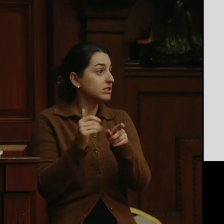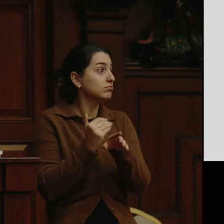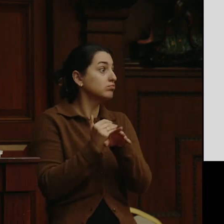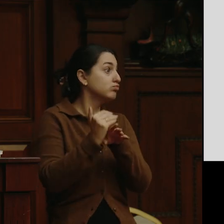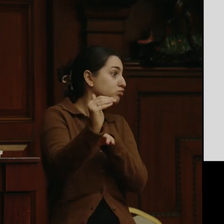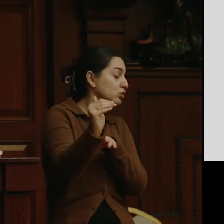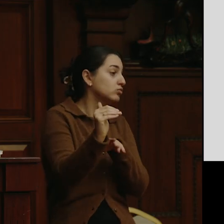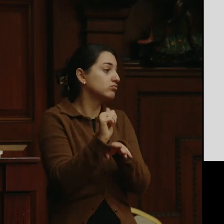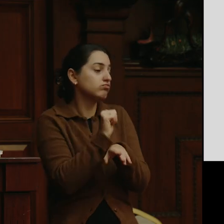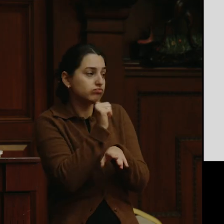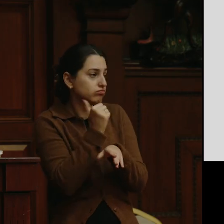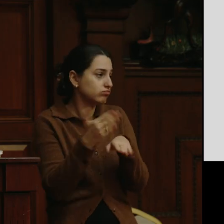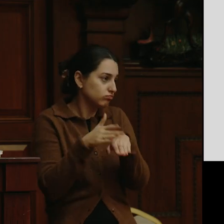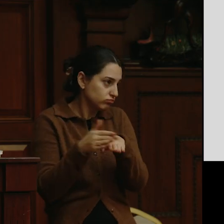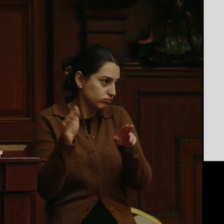mortality,